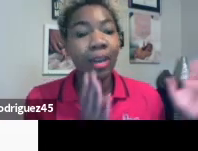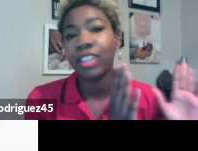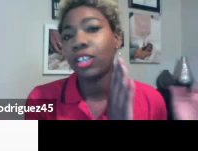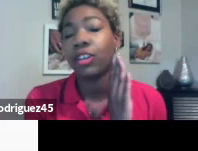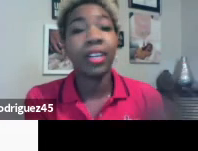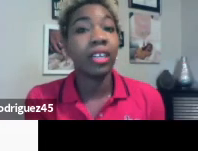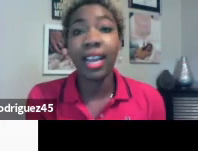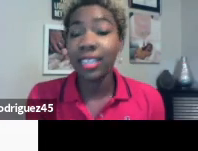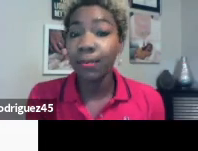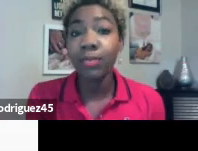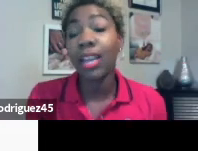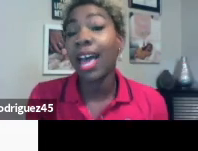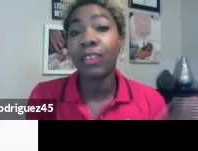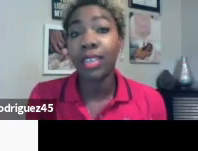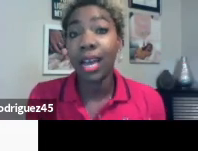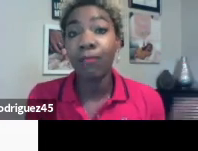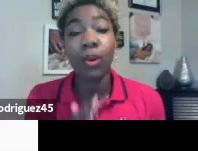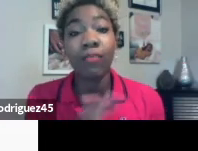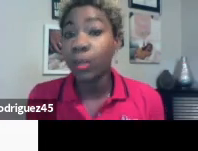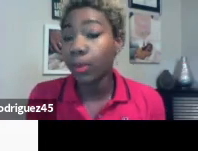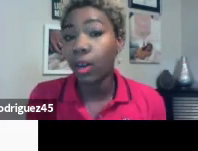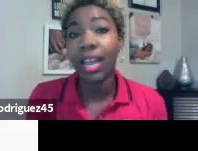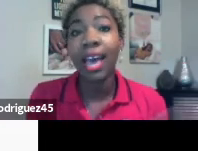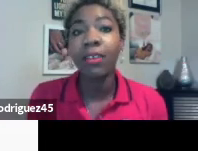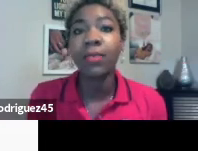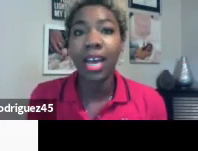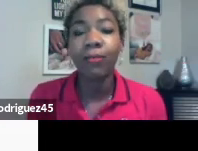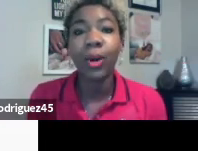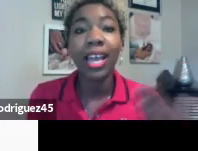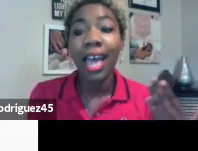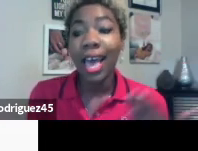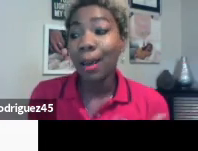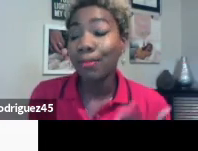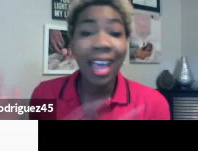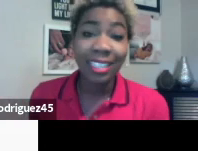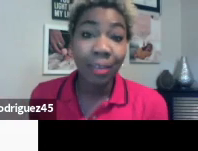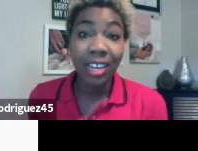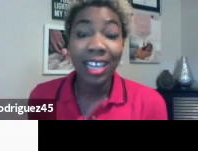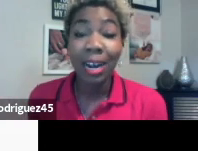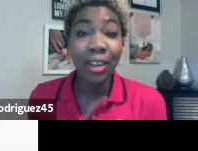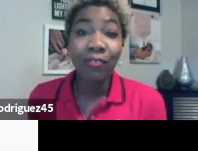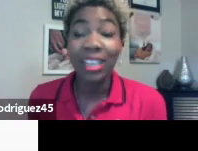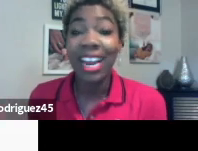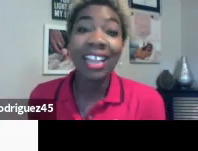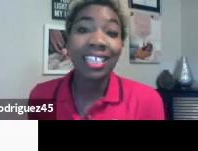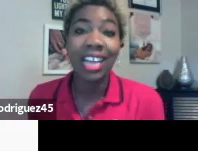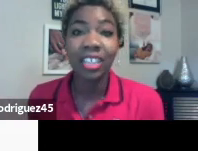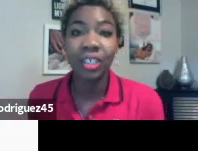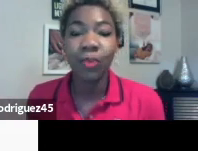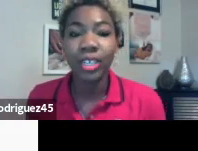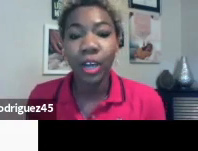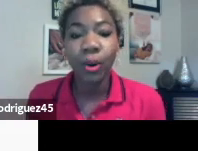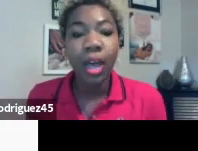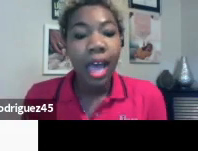to do my extracurricular activities? Will I have enough time for football? Will I have enough time for the activity that I'm here for, that I got the